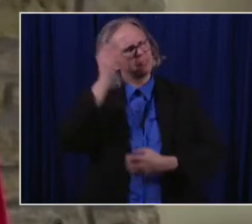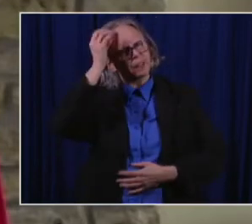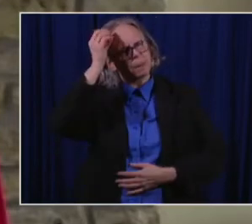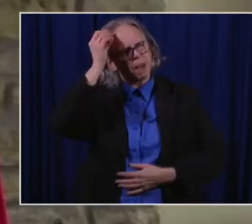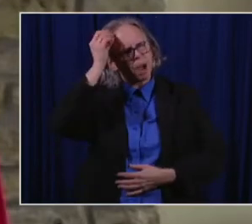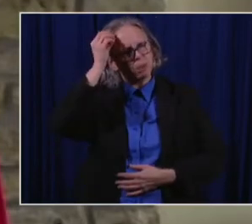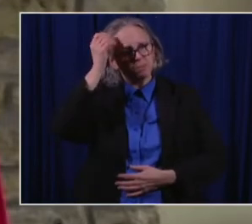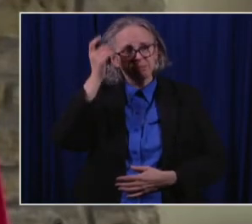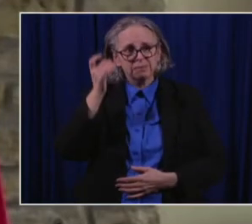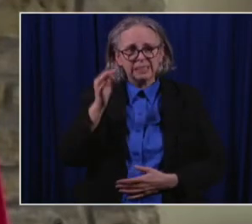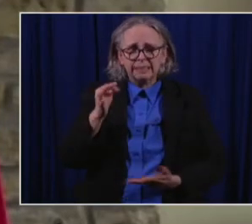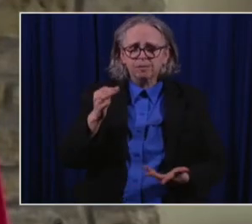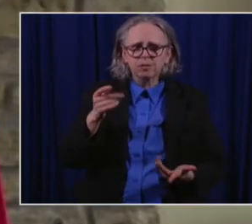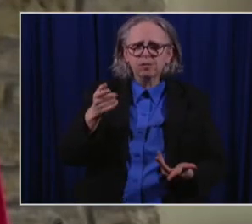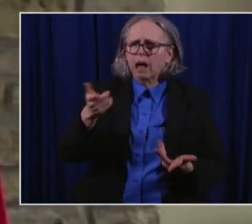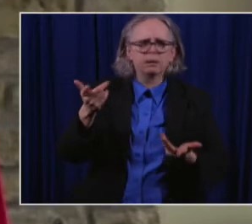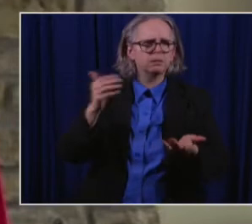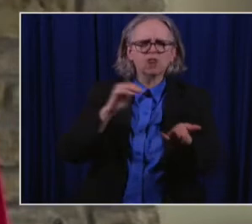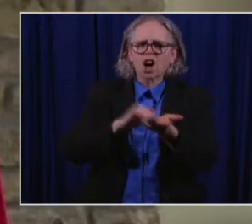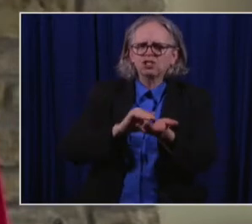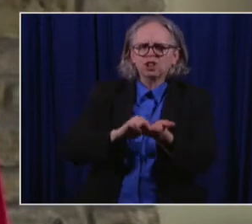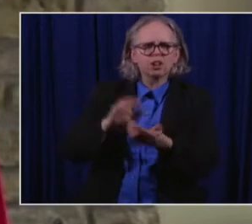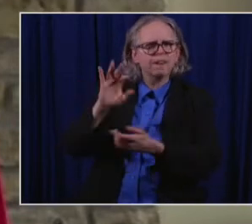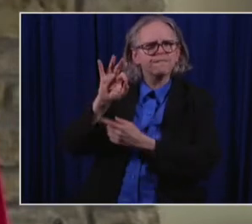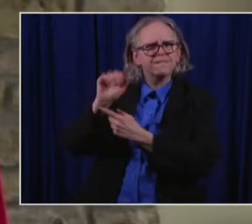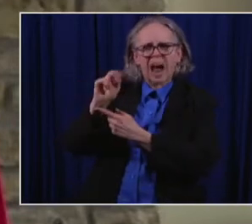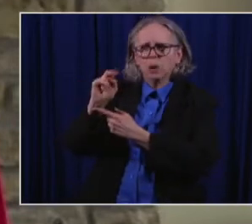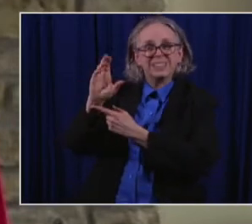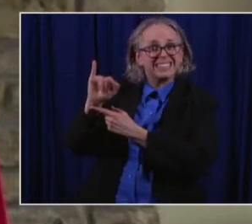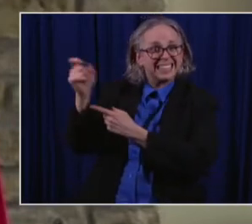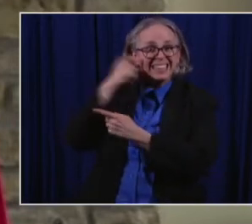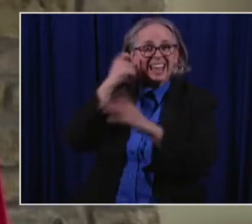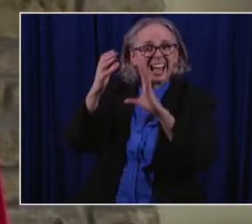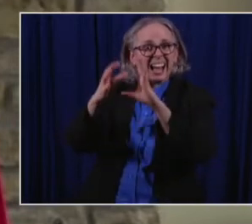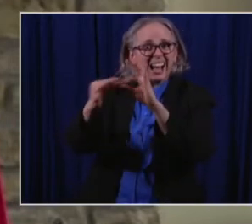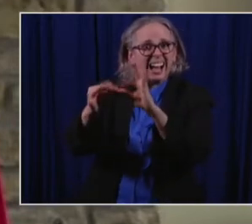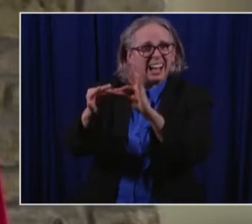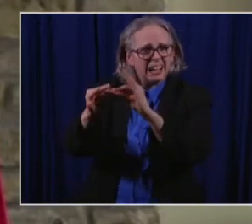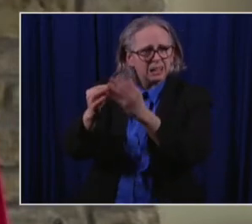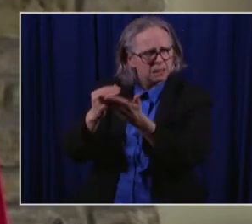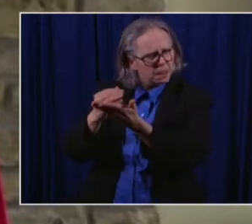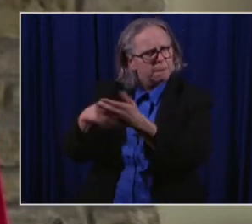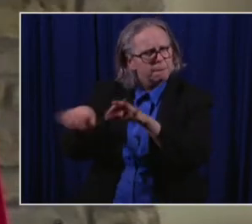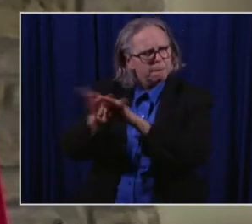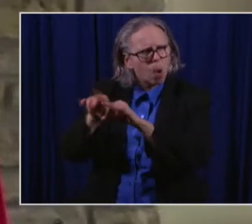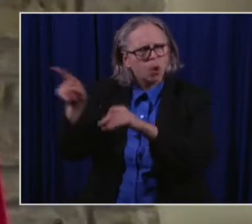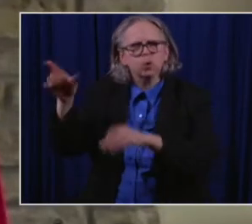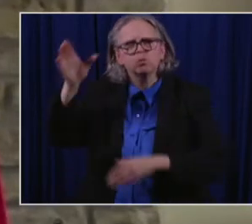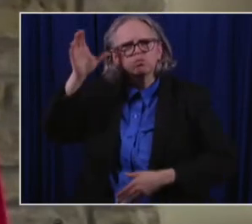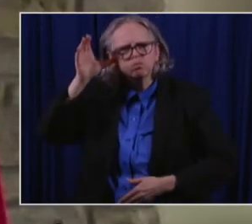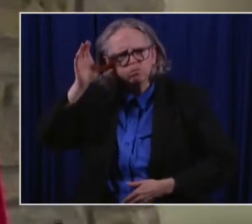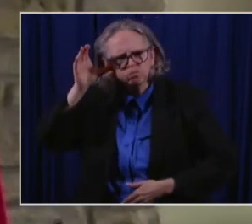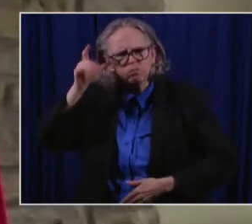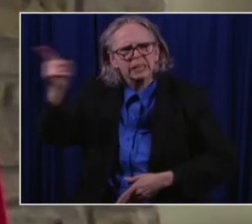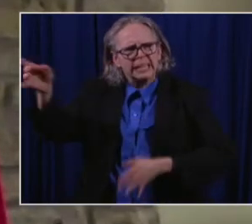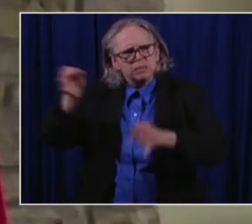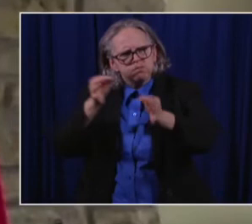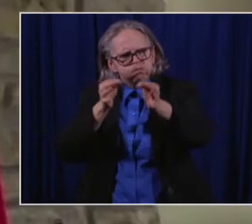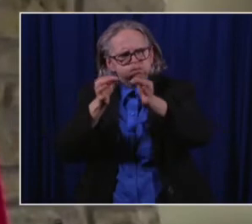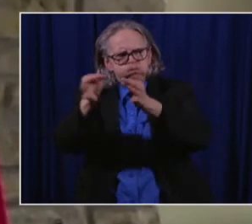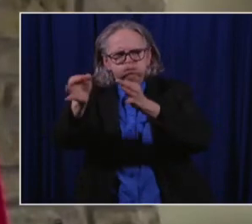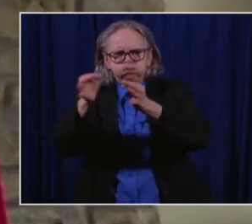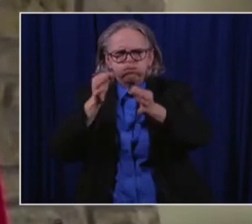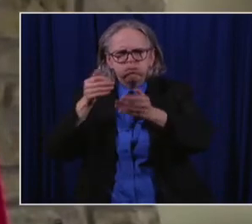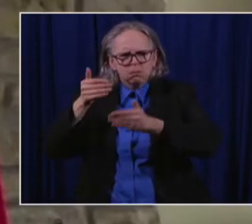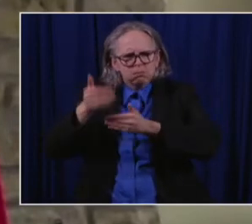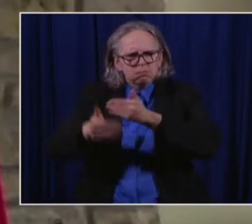Dr. Fauci and others, I think it's important for everyone to listen to them as they describe the process that has